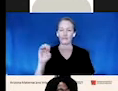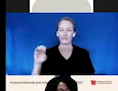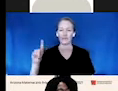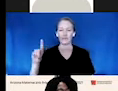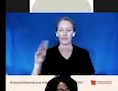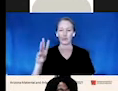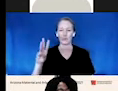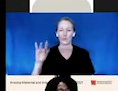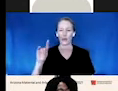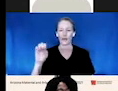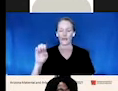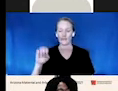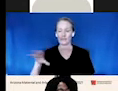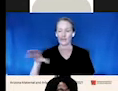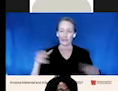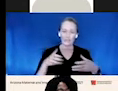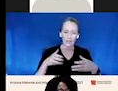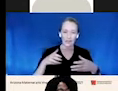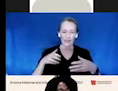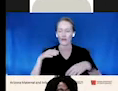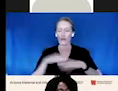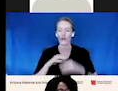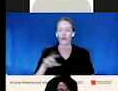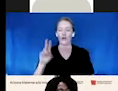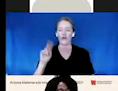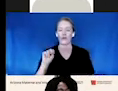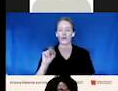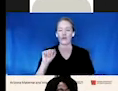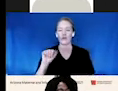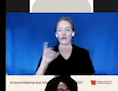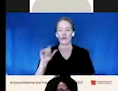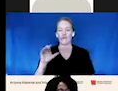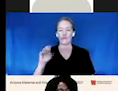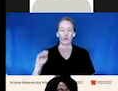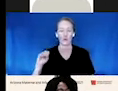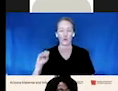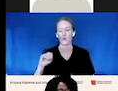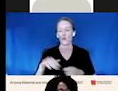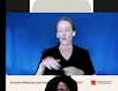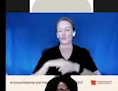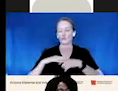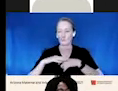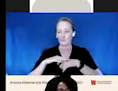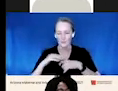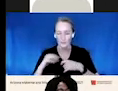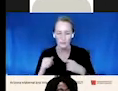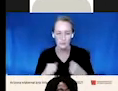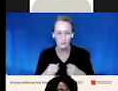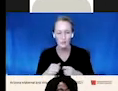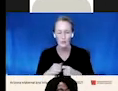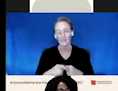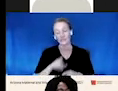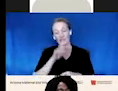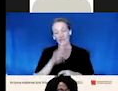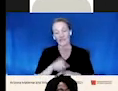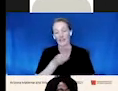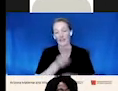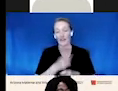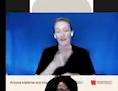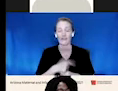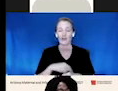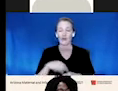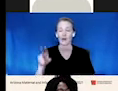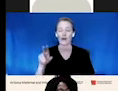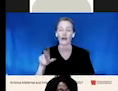So taking this into consideration, it's extremely difficult for Native moms to deliver away from home. And that's very